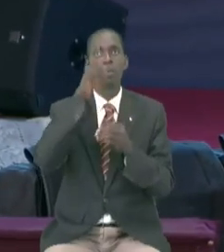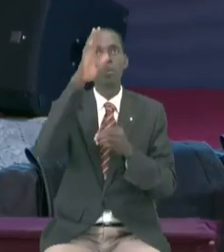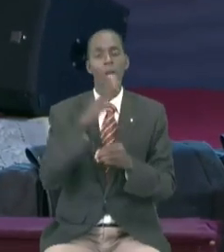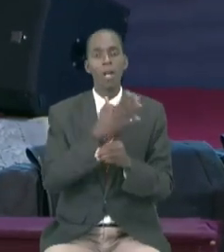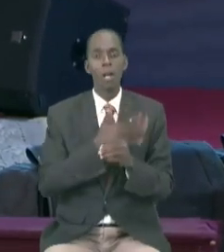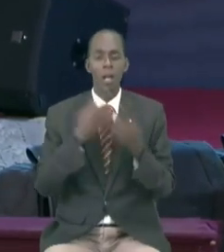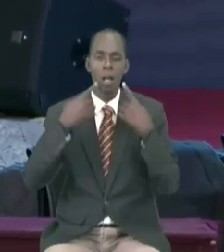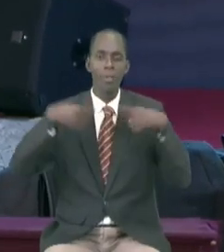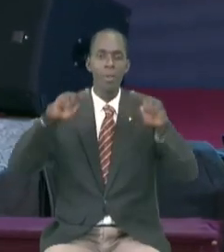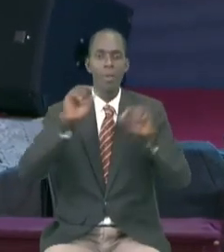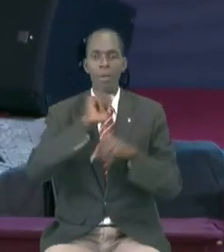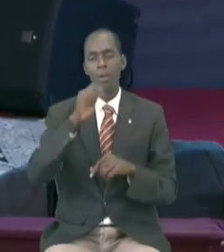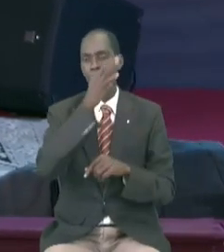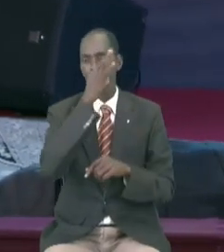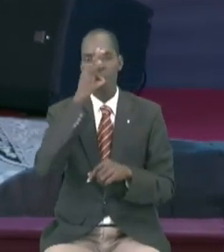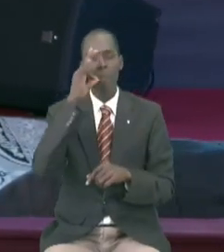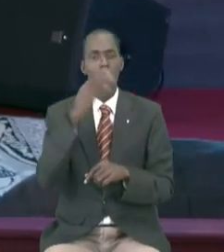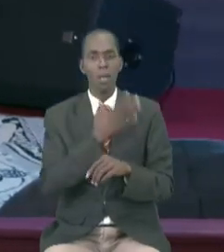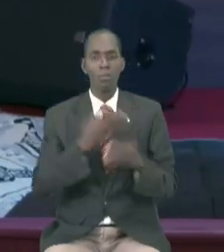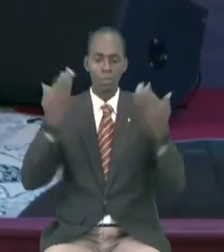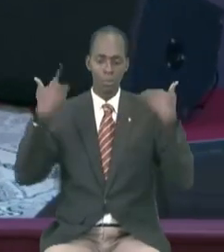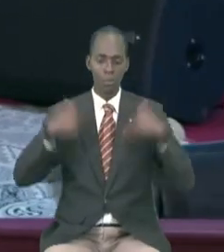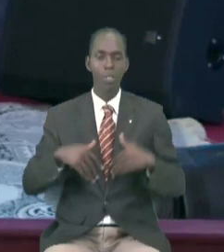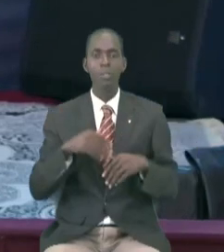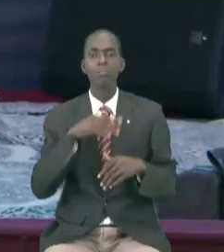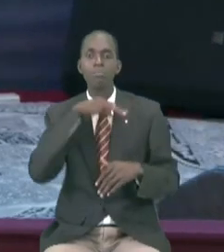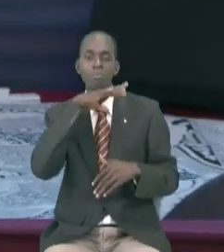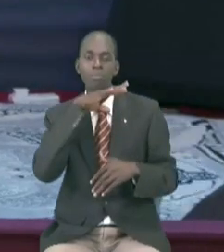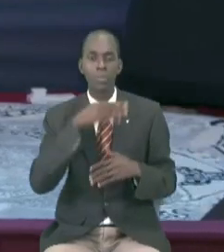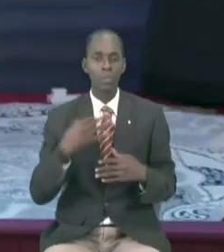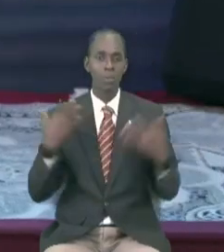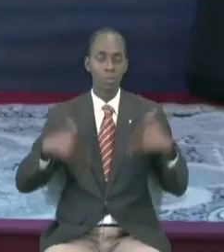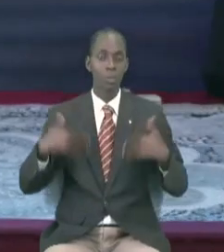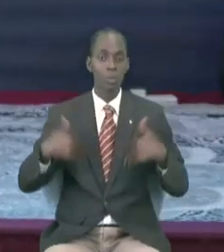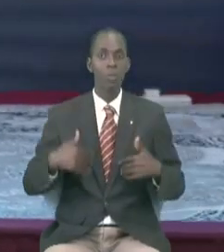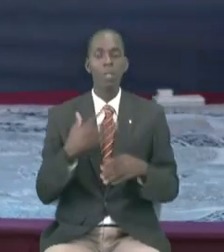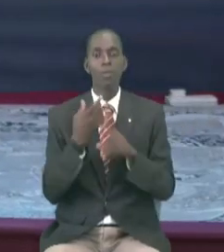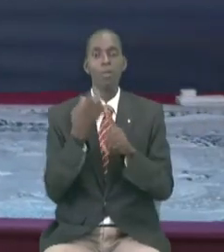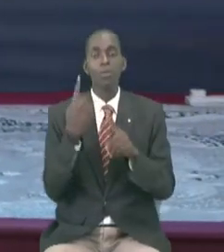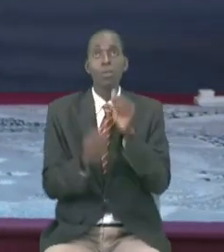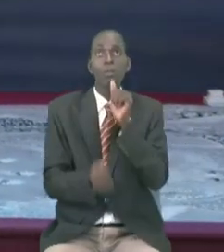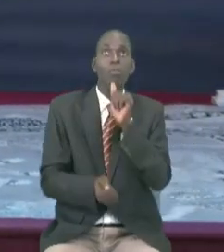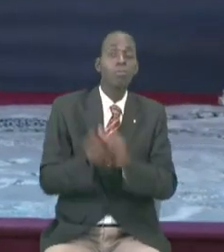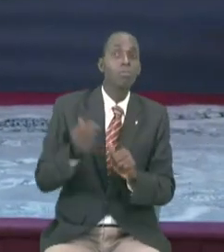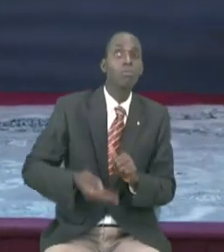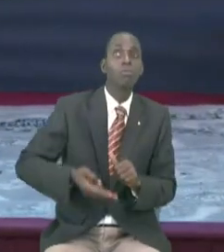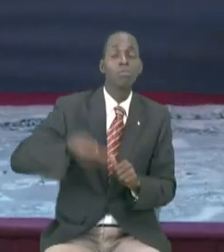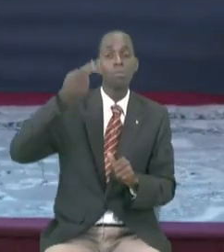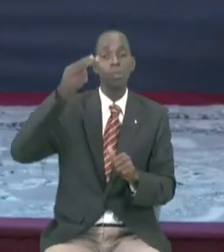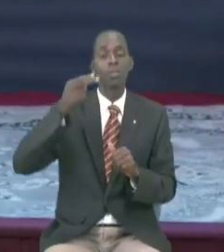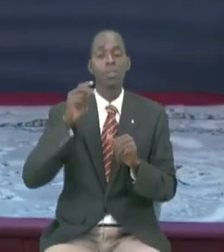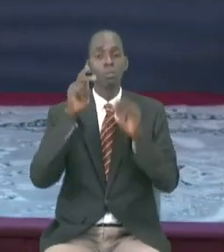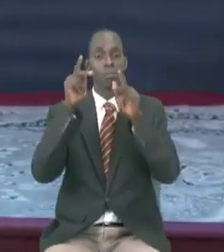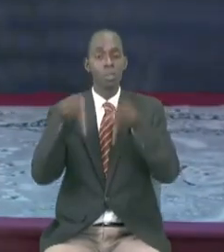them even to the least of them. Verse 10, and God saw their